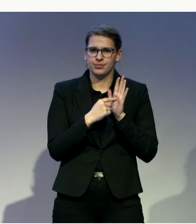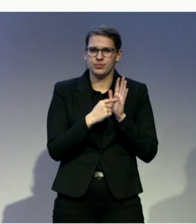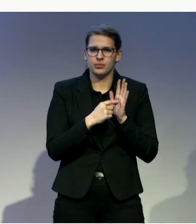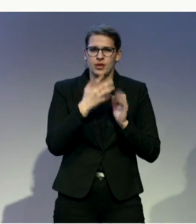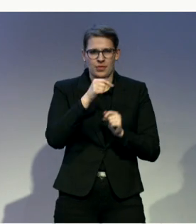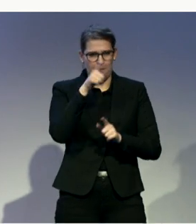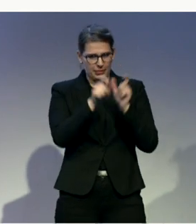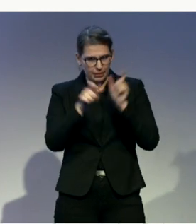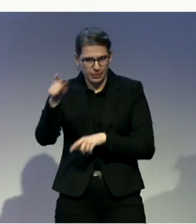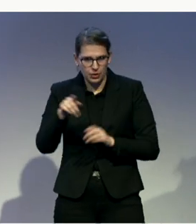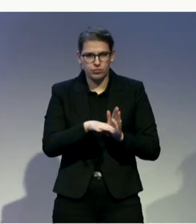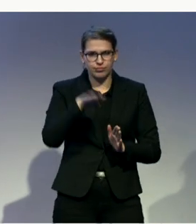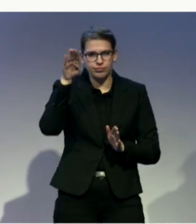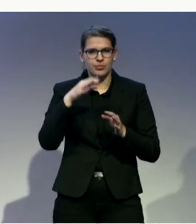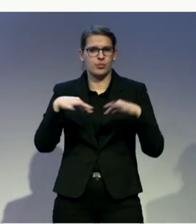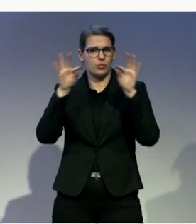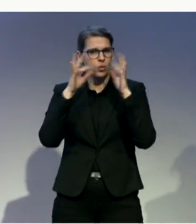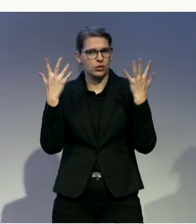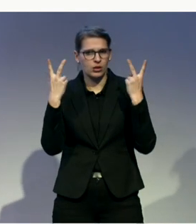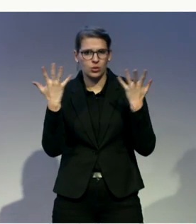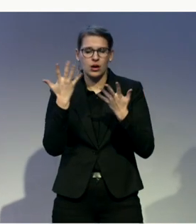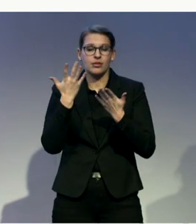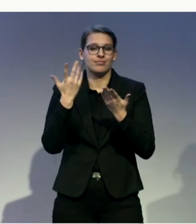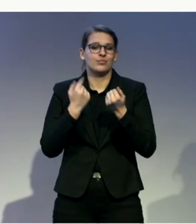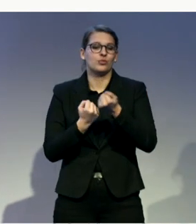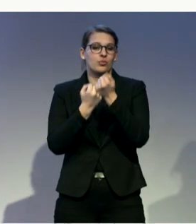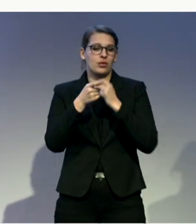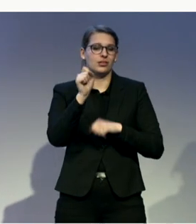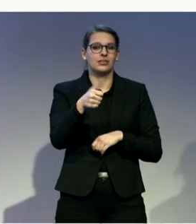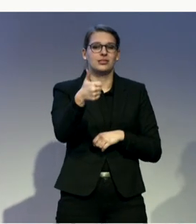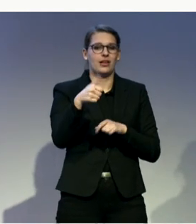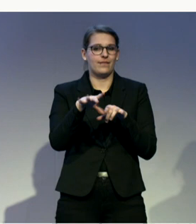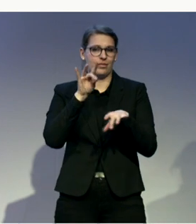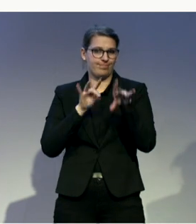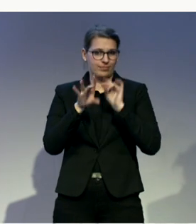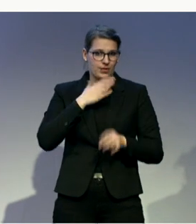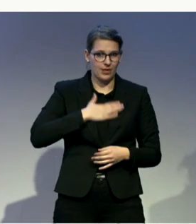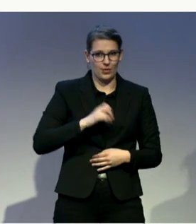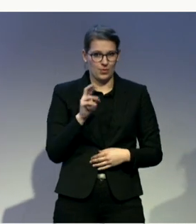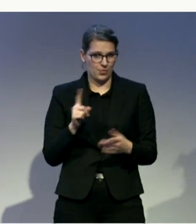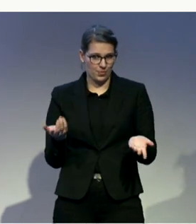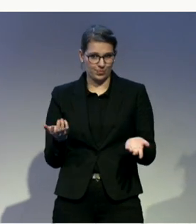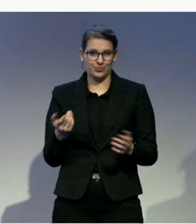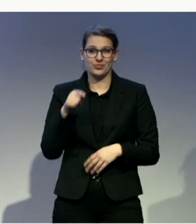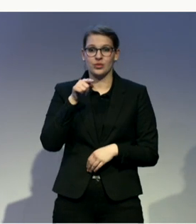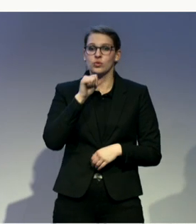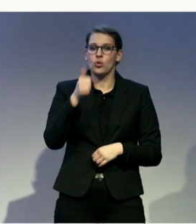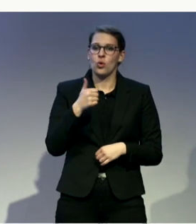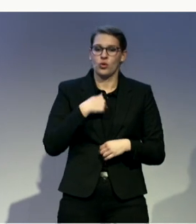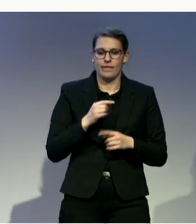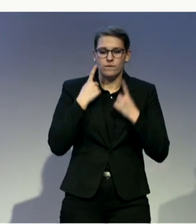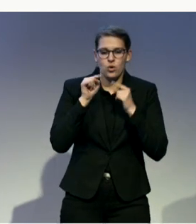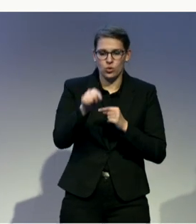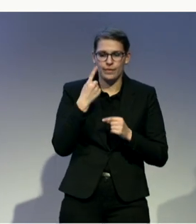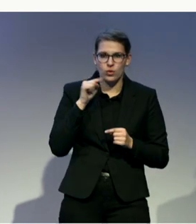childhood. We really need to avoid this issue. As you say, taking decisions shouldn't be a luxury.